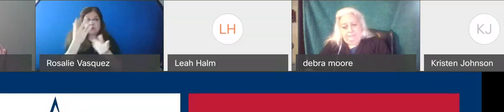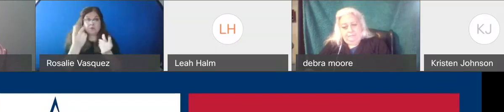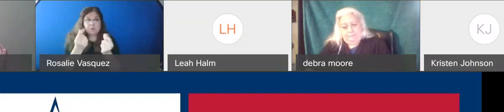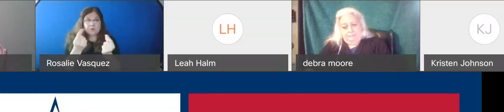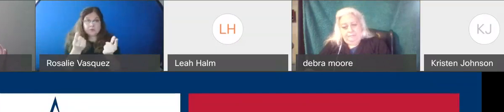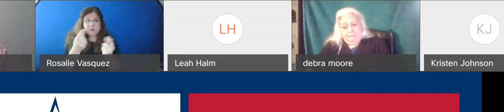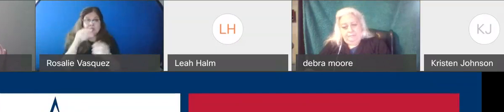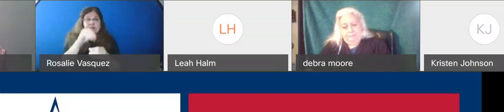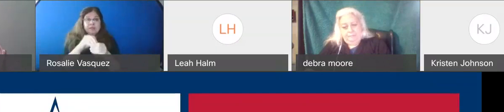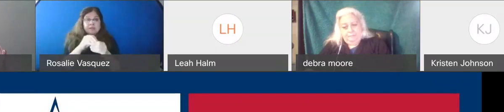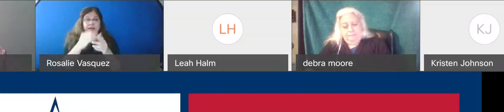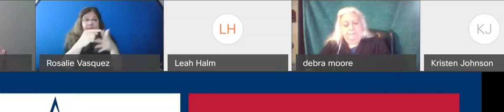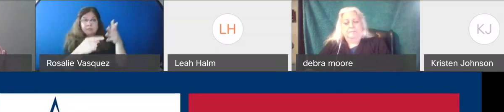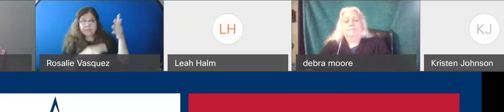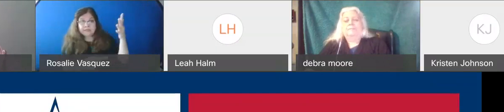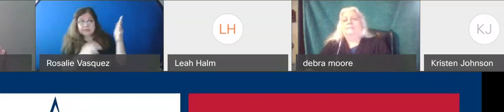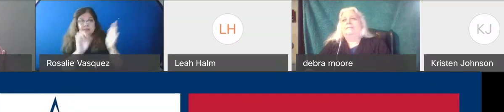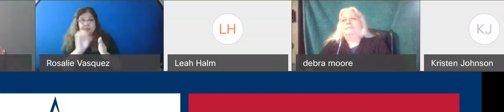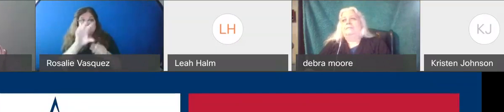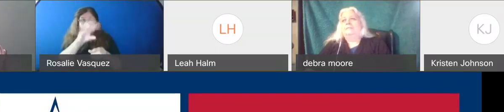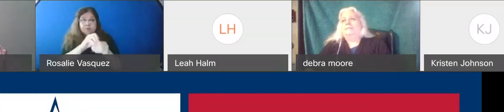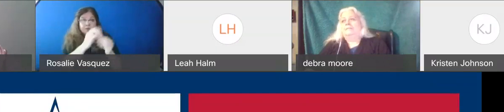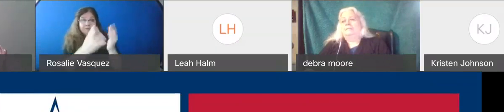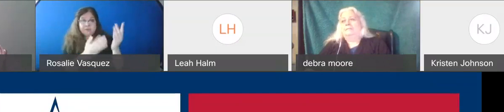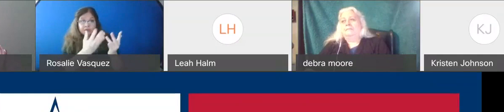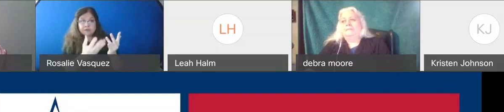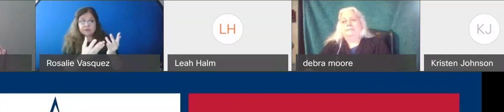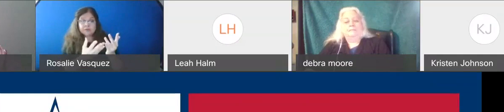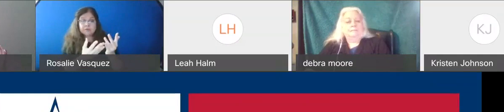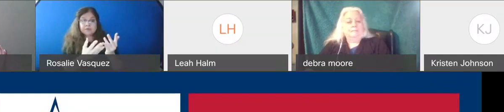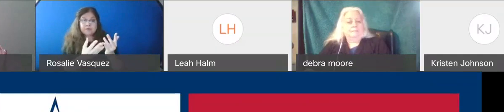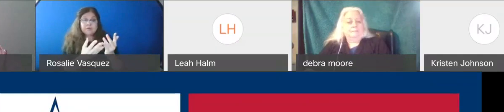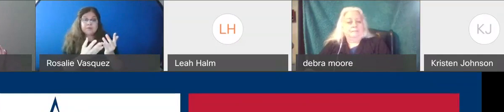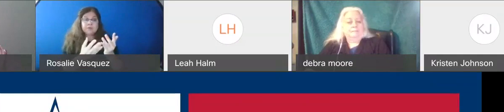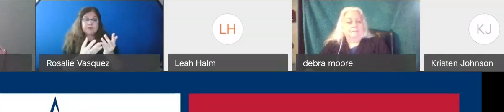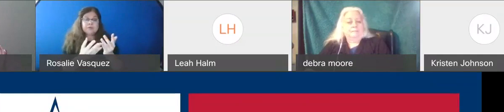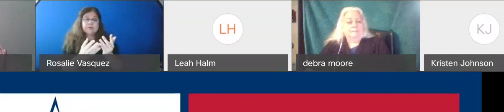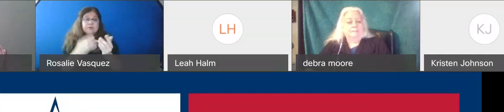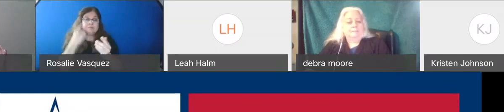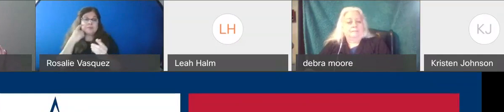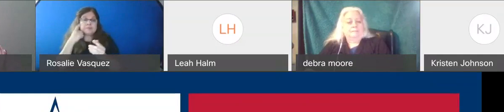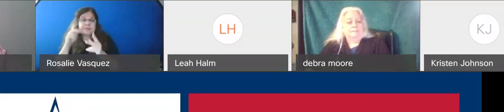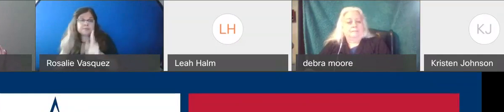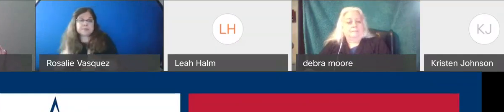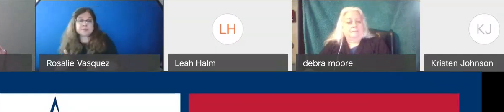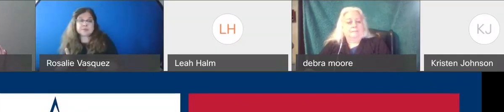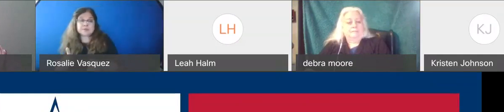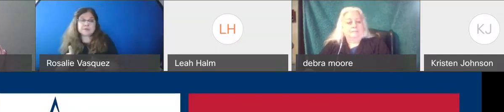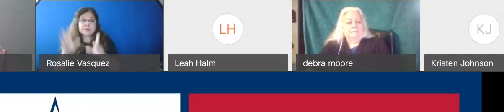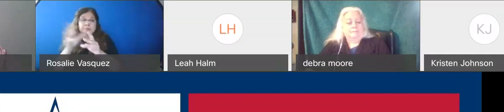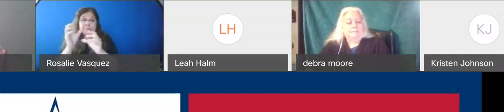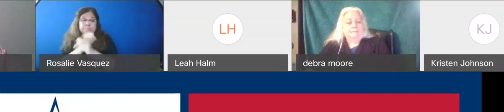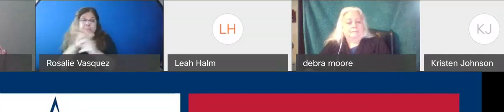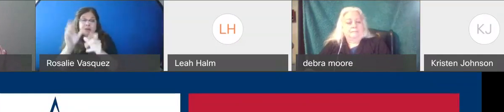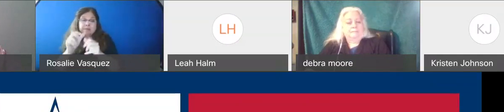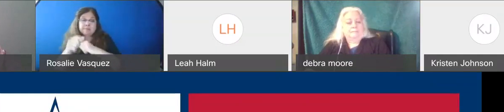in any of the following emergencies, including fires, suspicious persons, bomb threats, explosions,